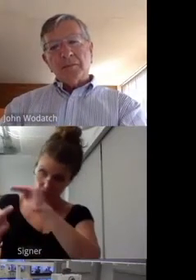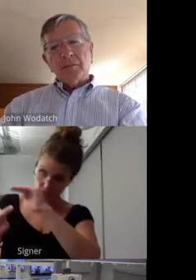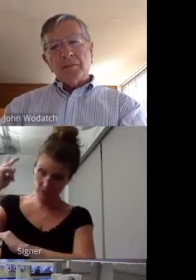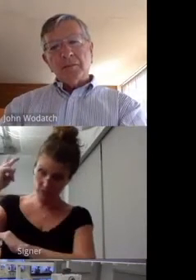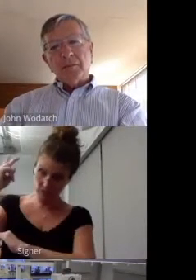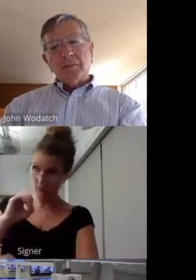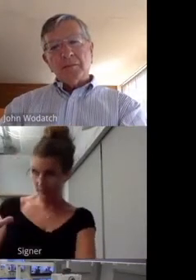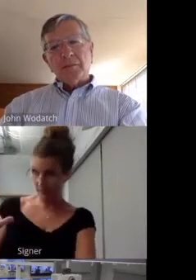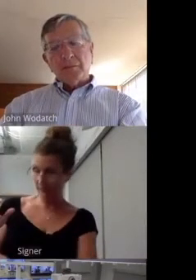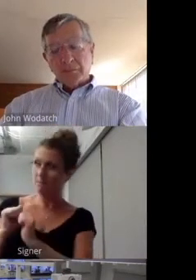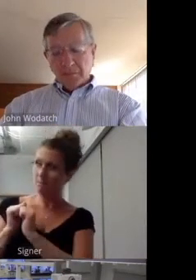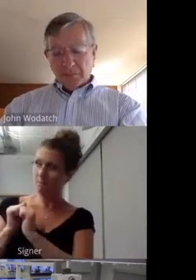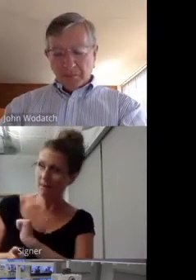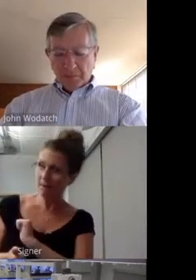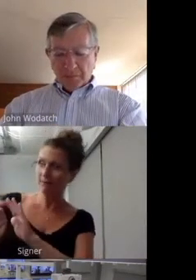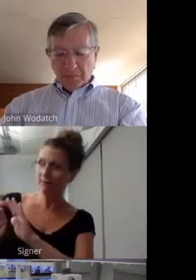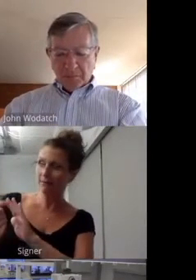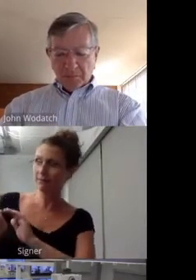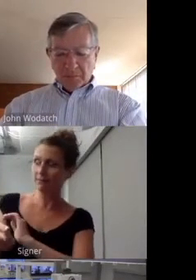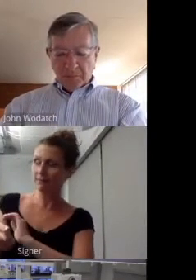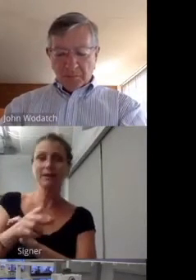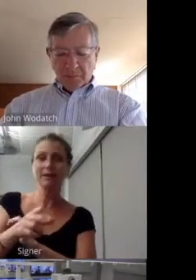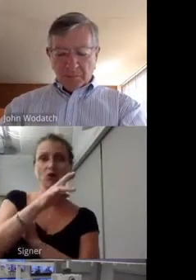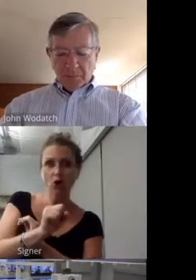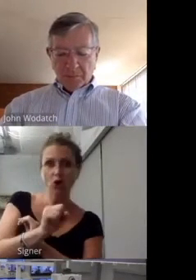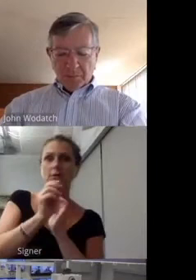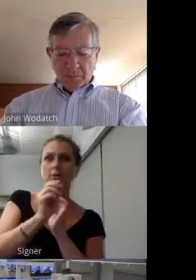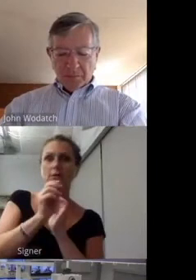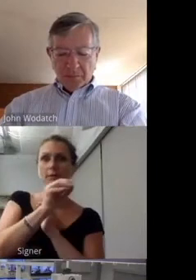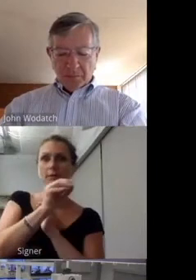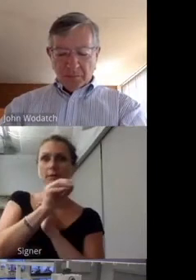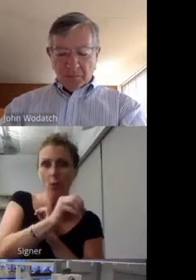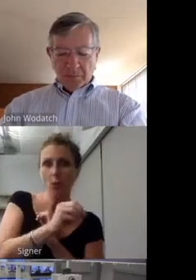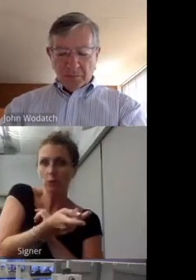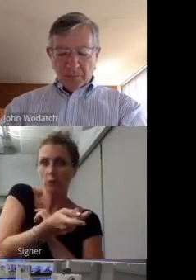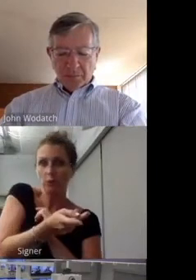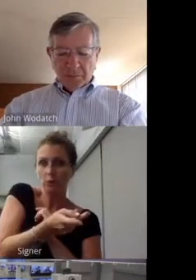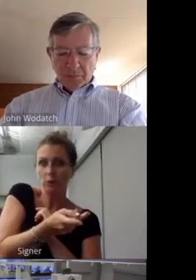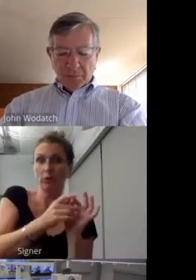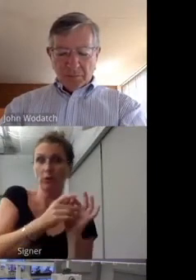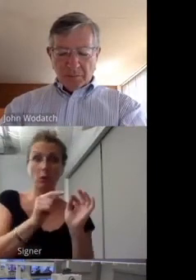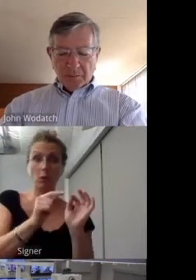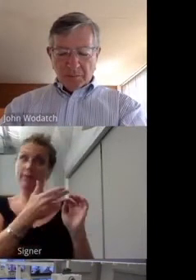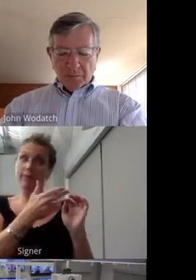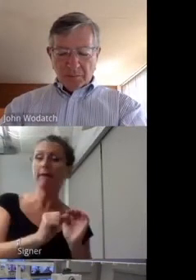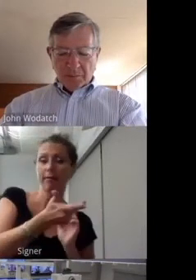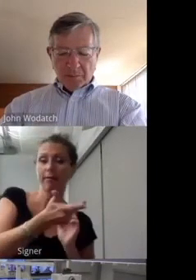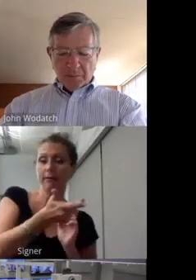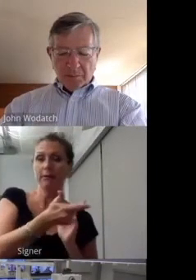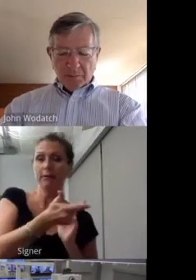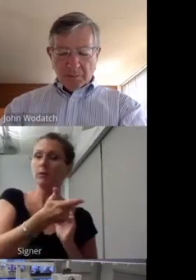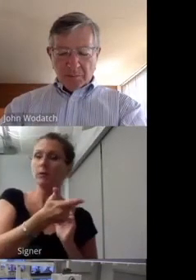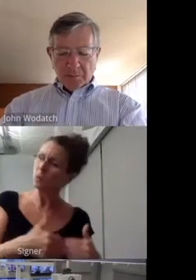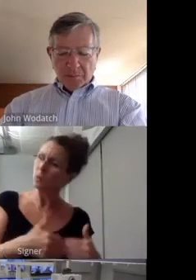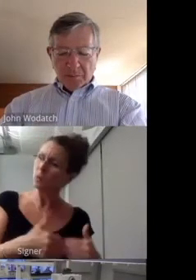and from Mayo and from Thea about some real issues that have developed over the past 12 years. What, in retrospect, do you